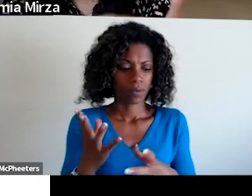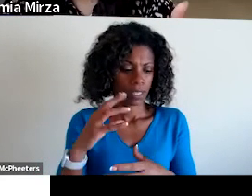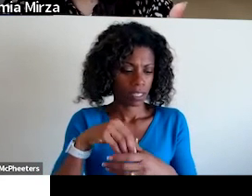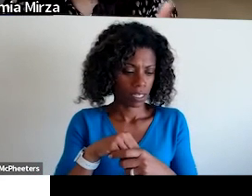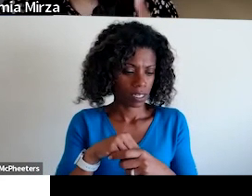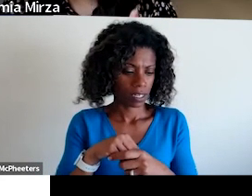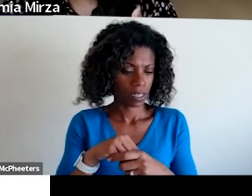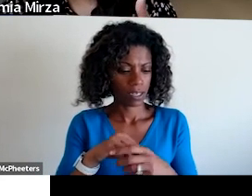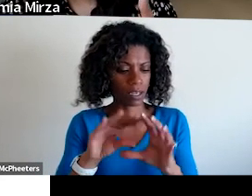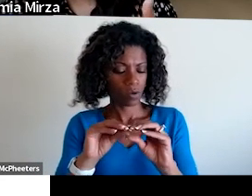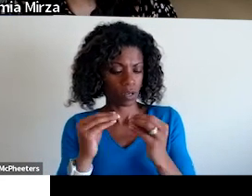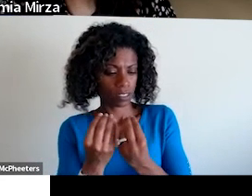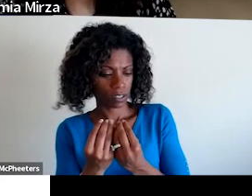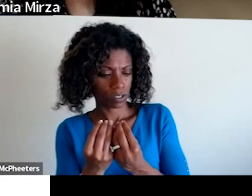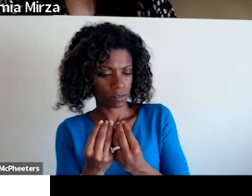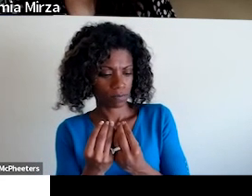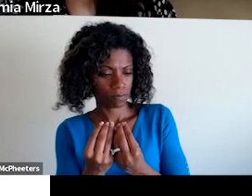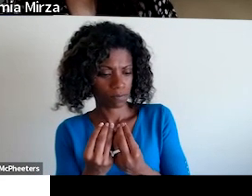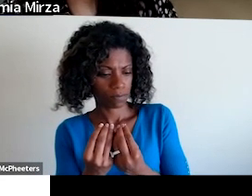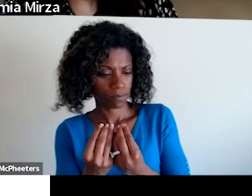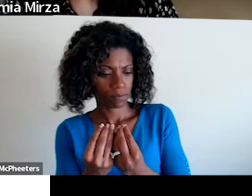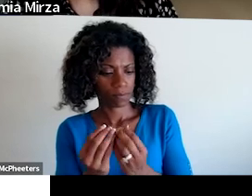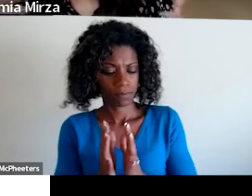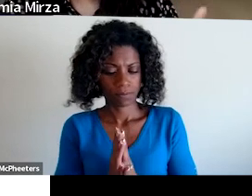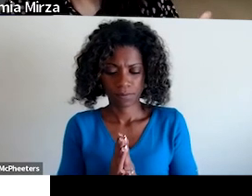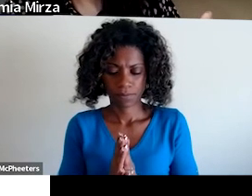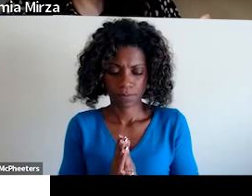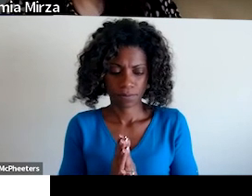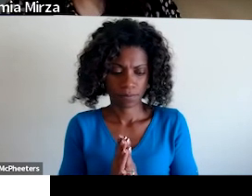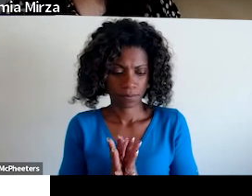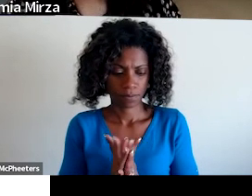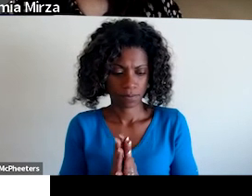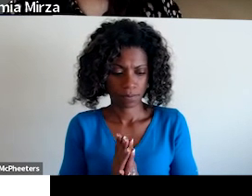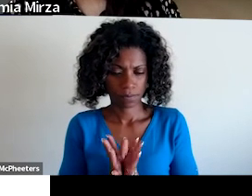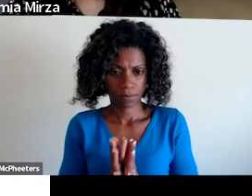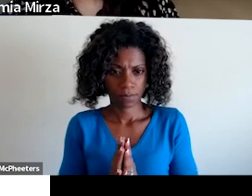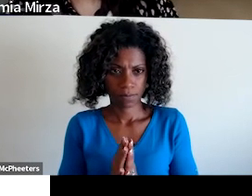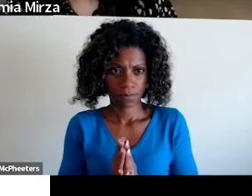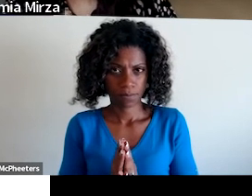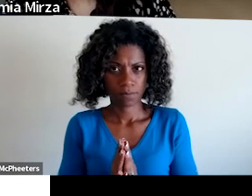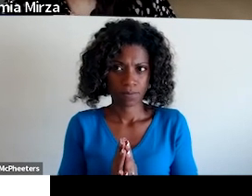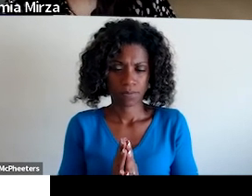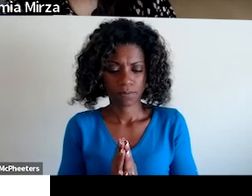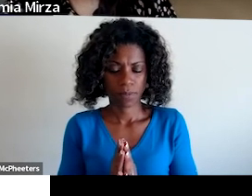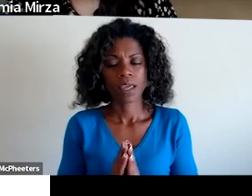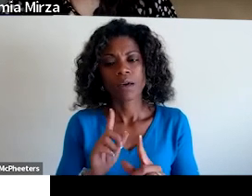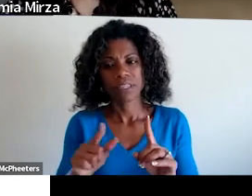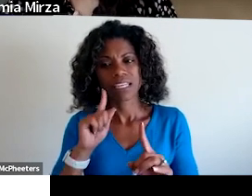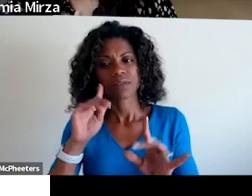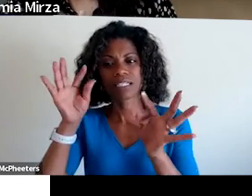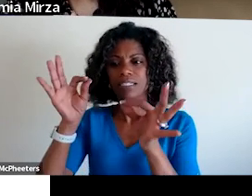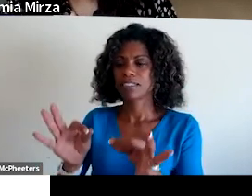once you're putting it out there, once it's being put out in the organization, then decisions start getting made in that way. And